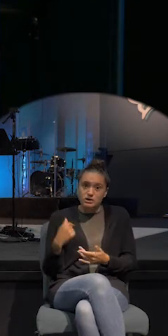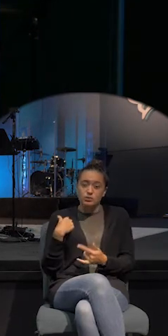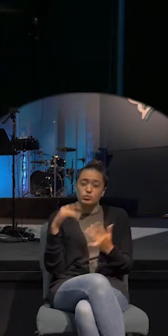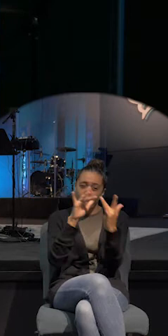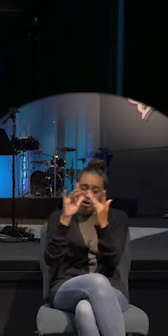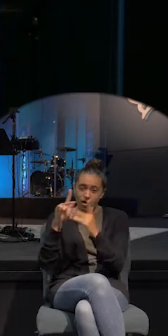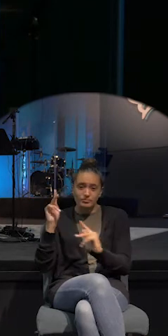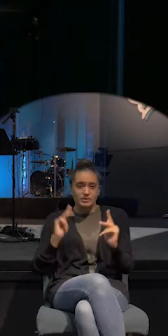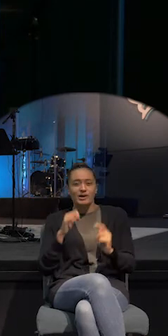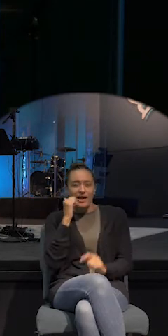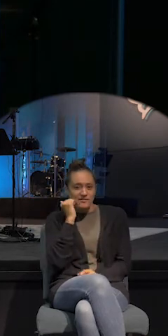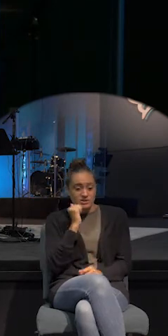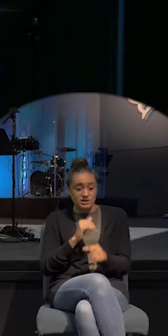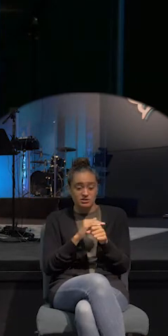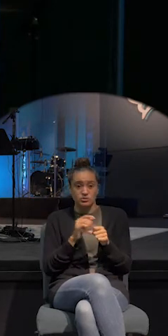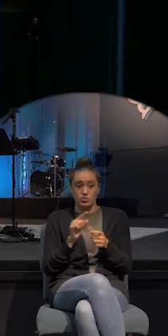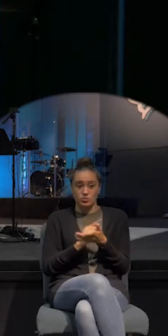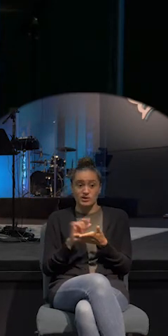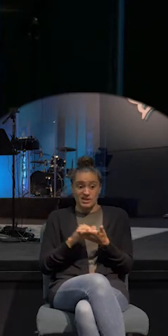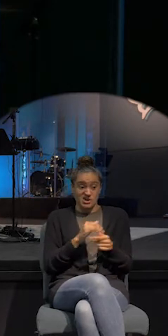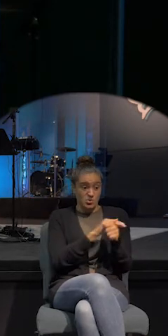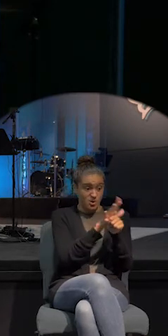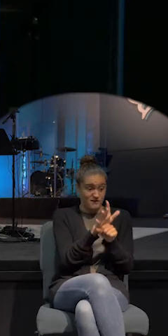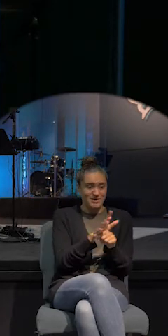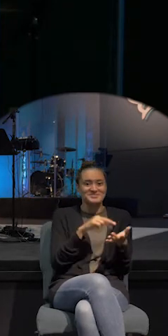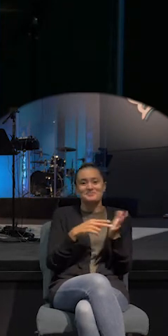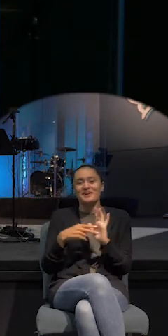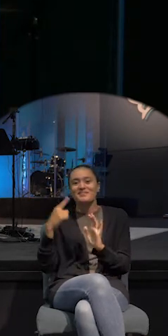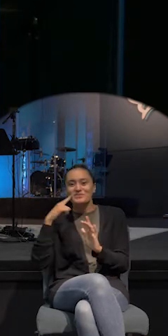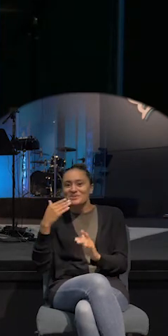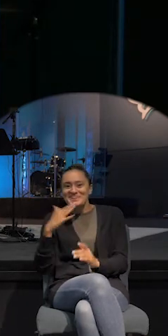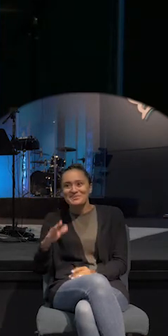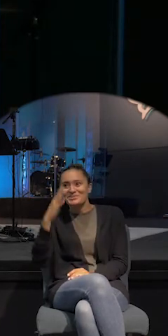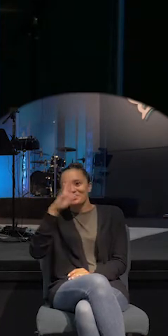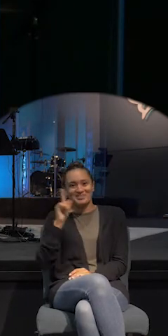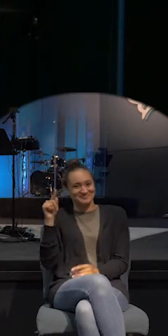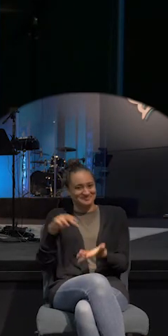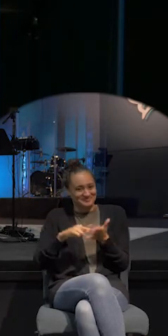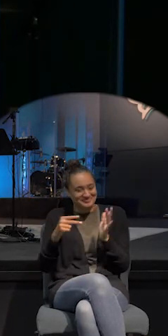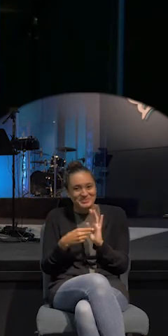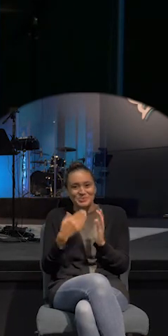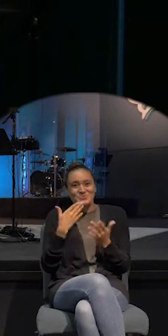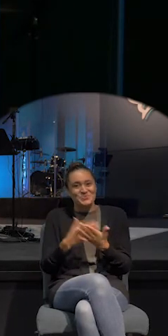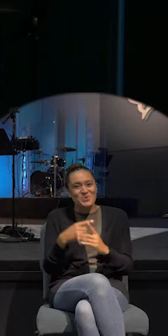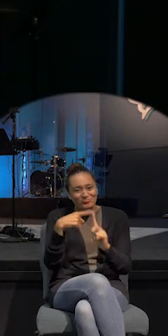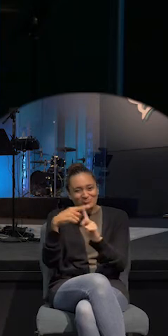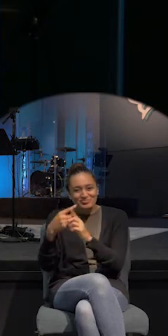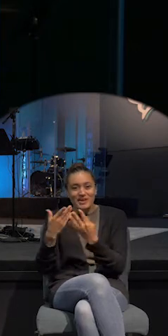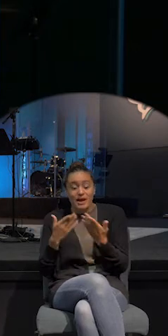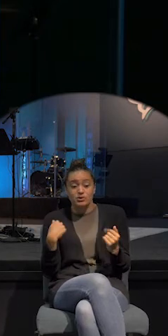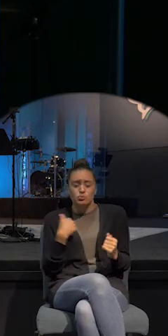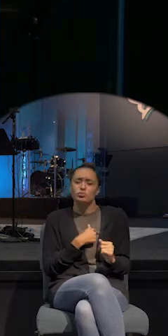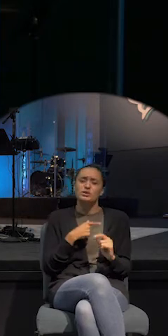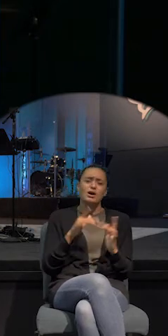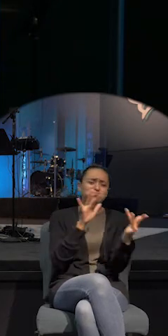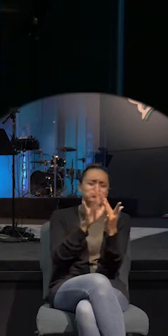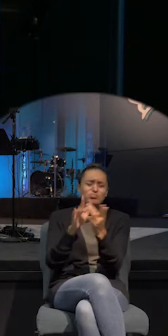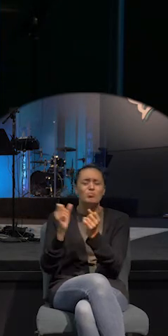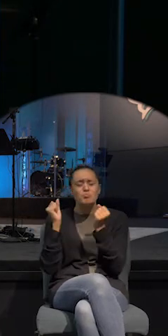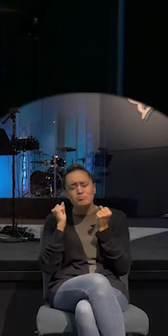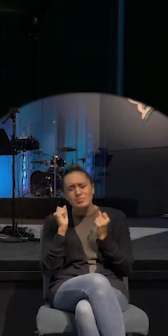week. So the COVID, which was meant for evil, God has intended it for good. We've been able to reach more and more and more people through